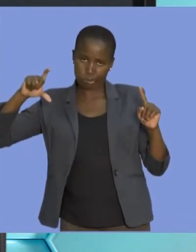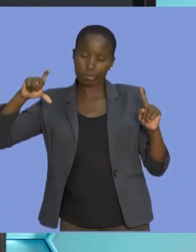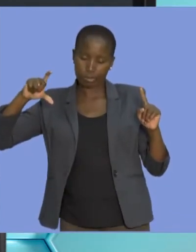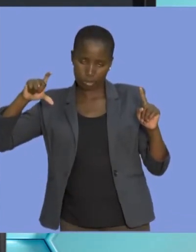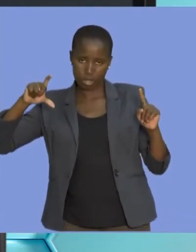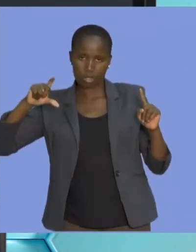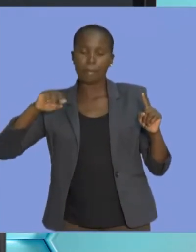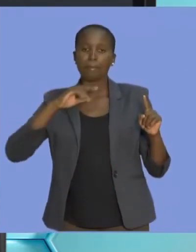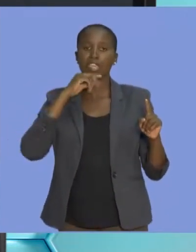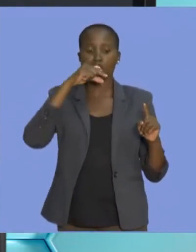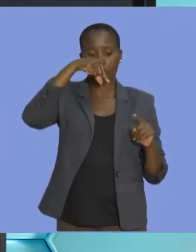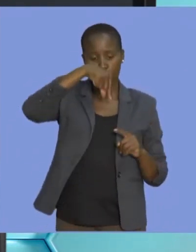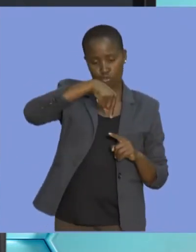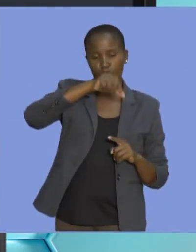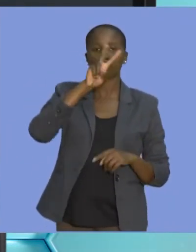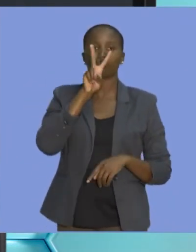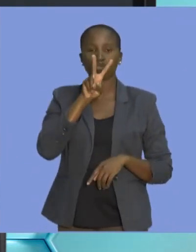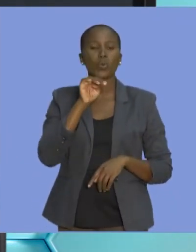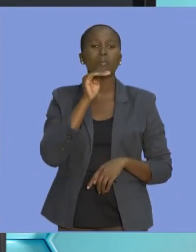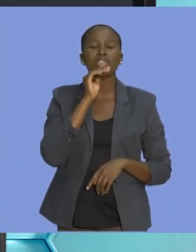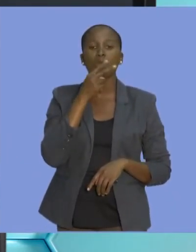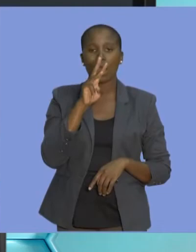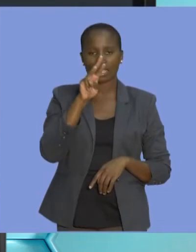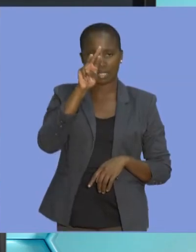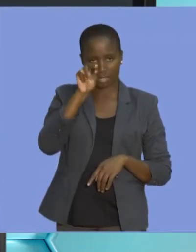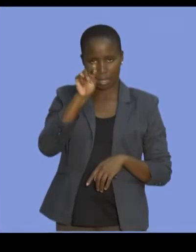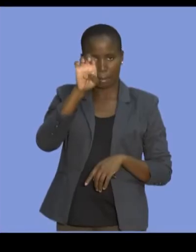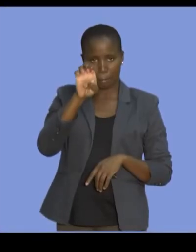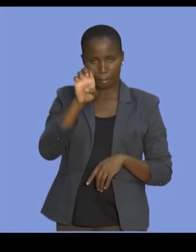Q2. Q2 means median. Okay.